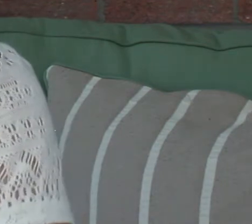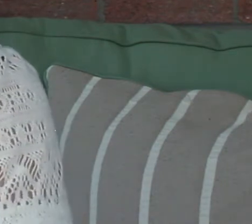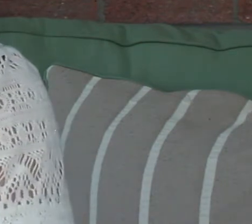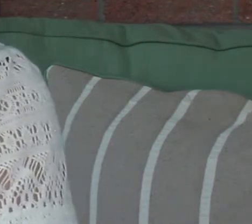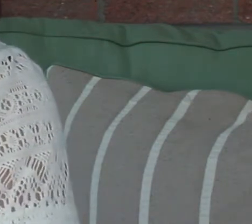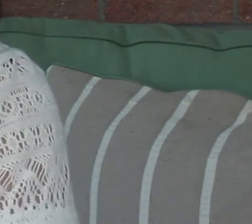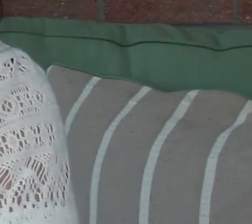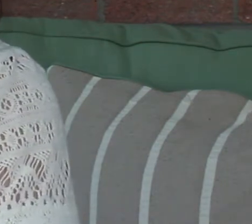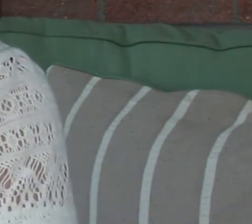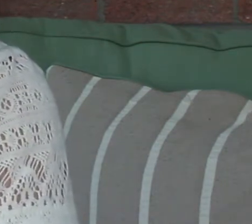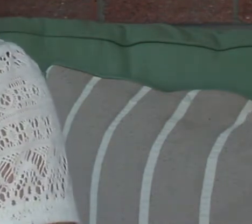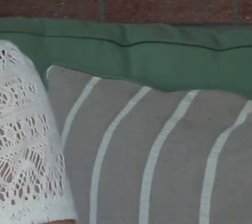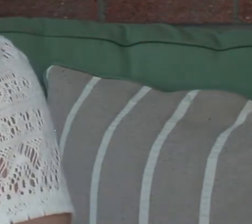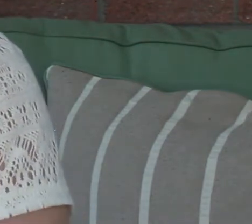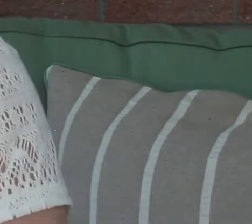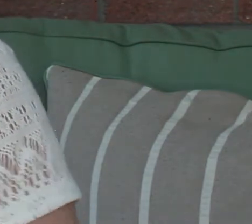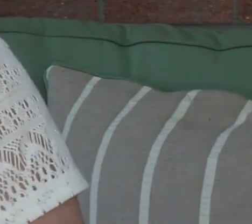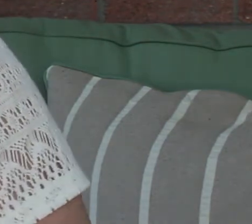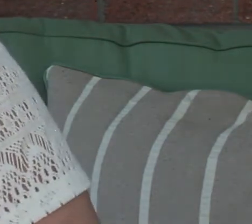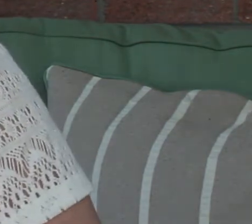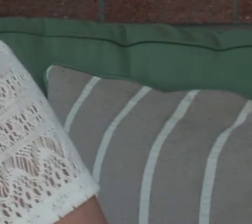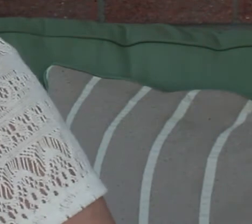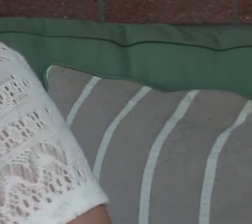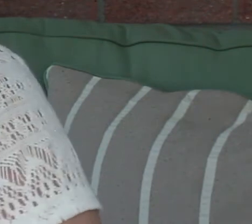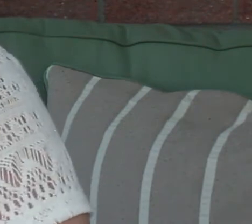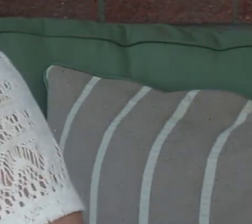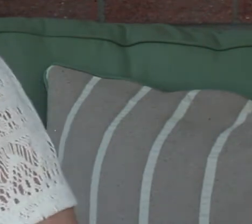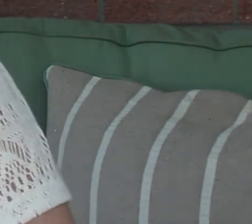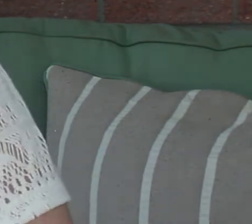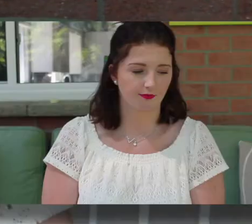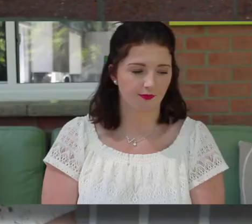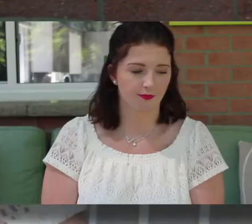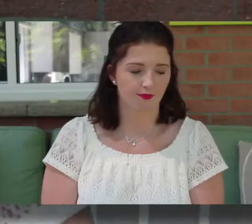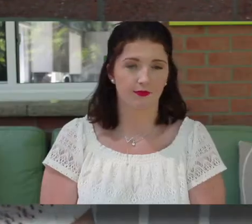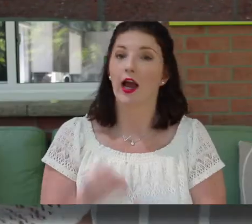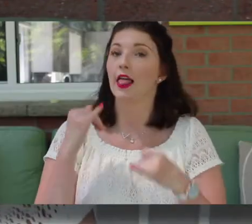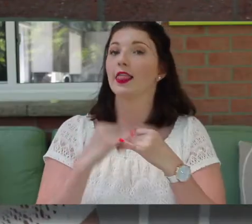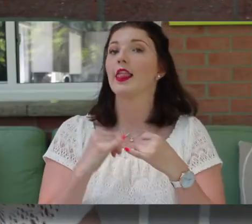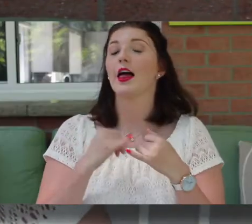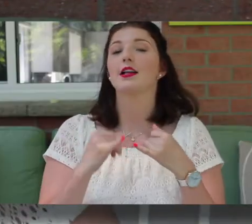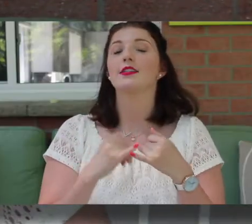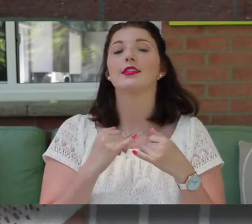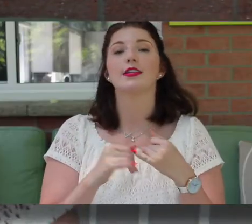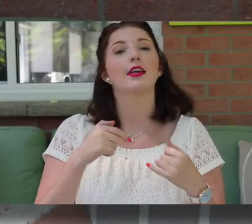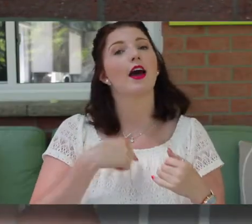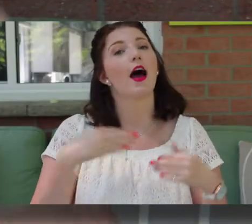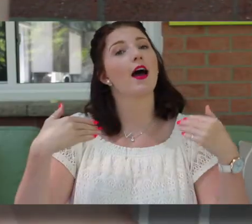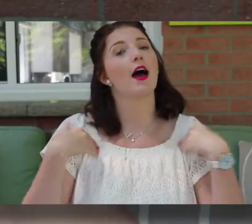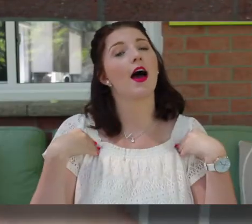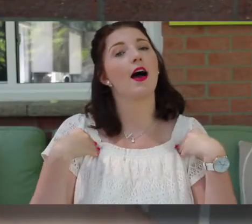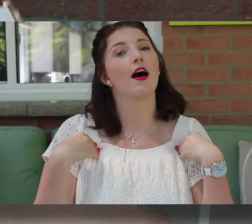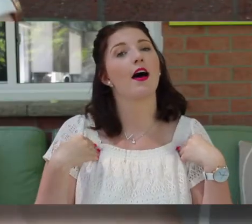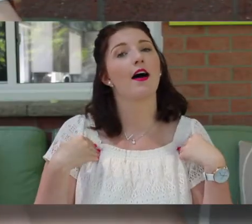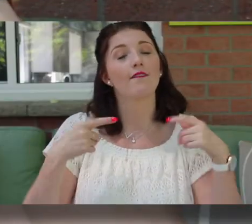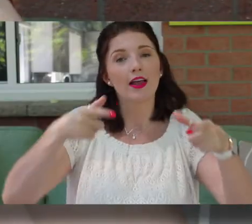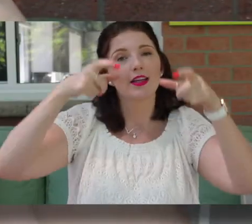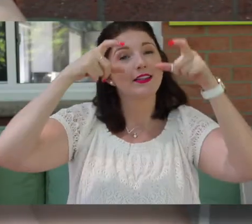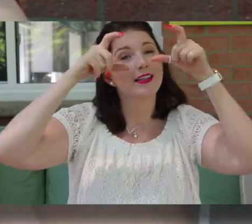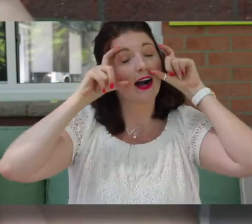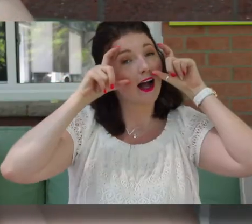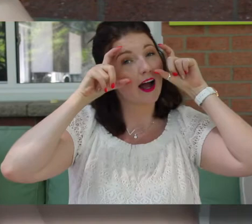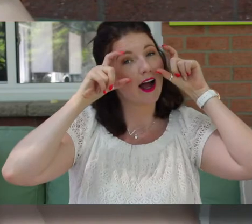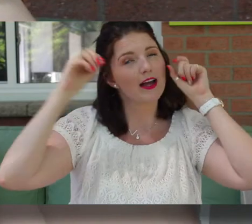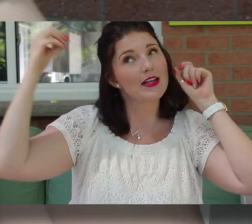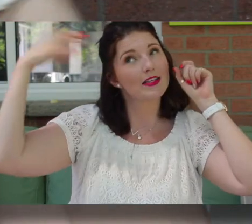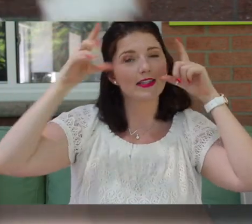recommend this if you are a headache or migraine sufferer. Last but not least, I have the Way by Jasmine